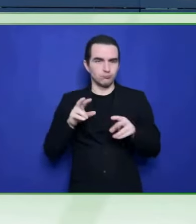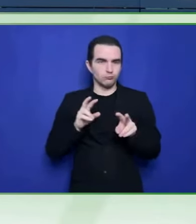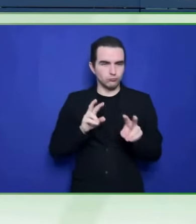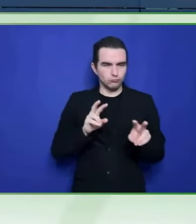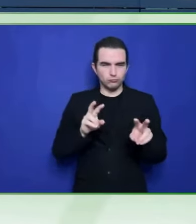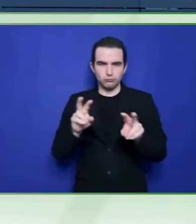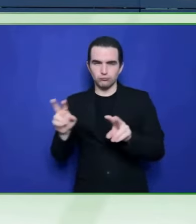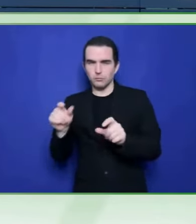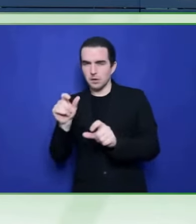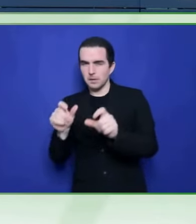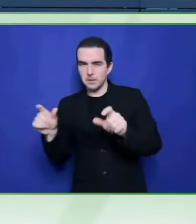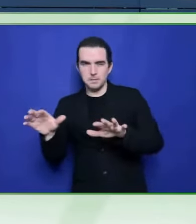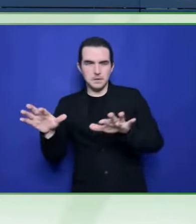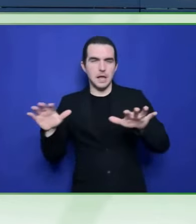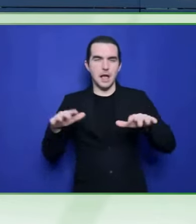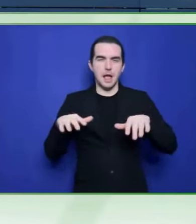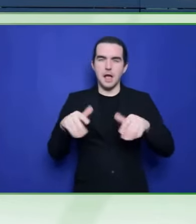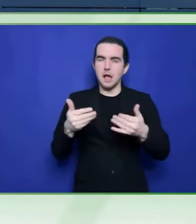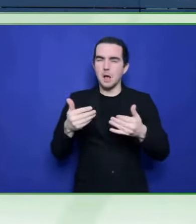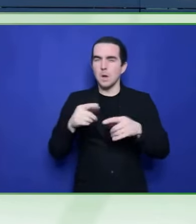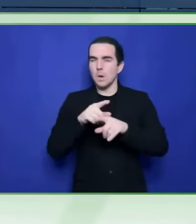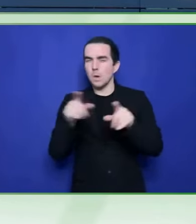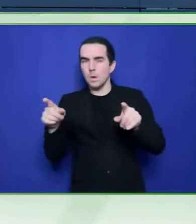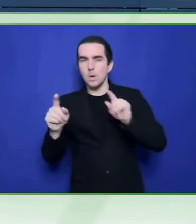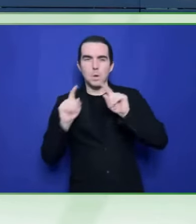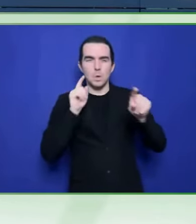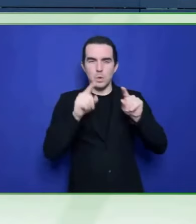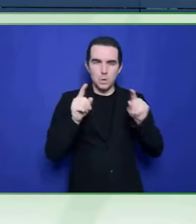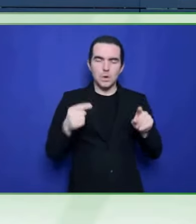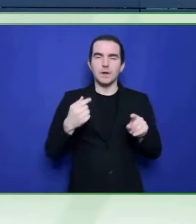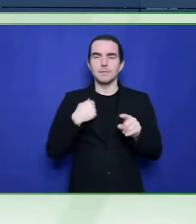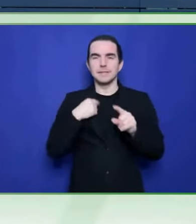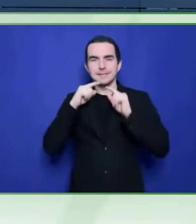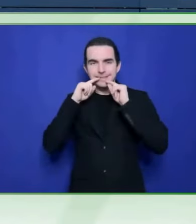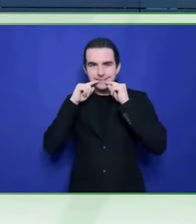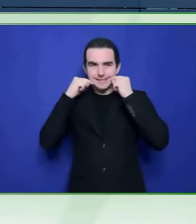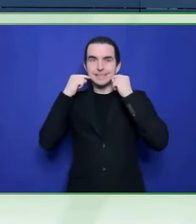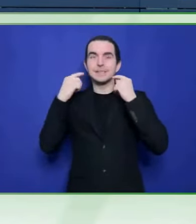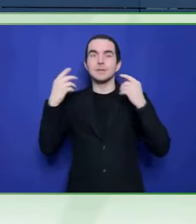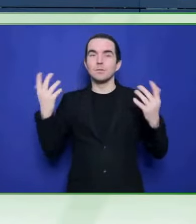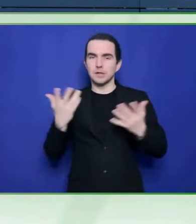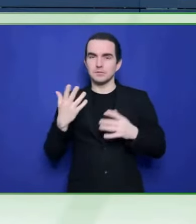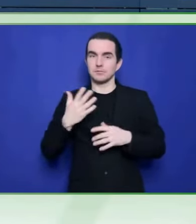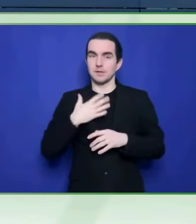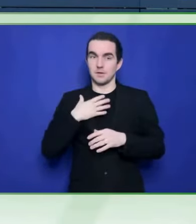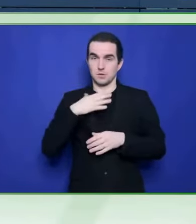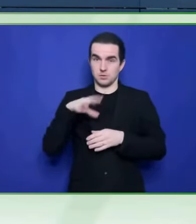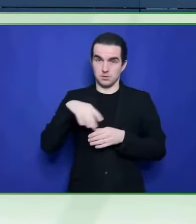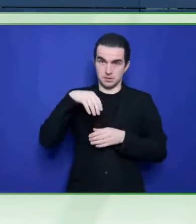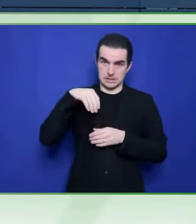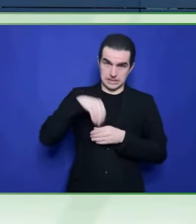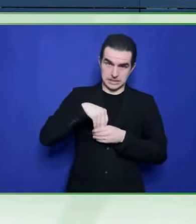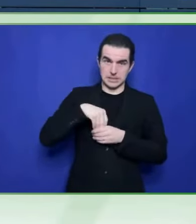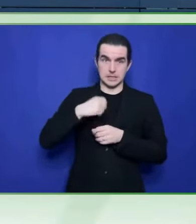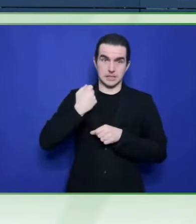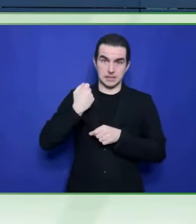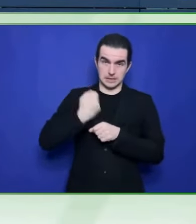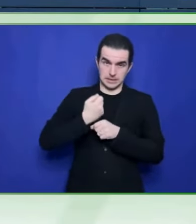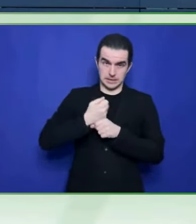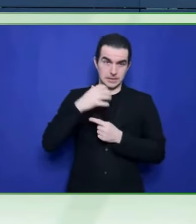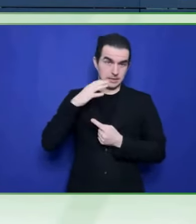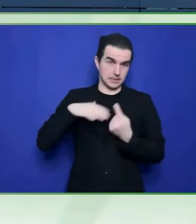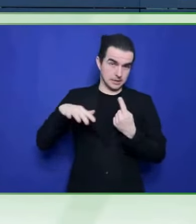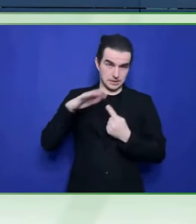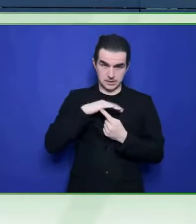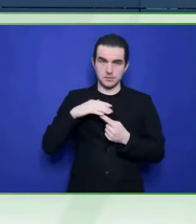accessibility program. And that means I promote to our teams to think more and action more in an accessible way.